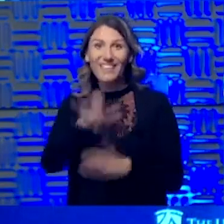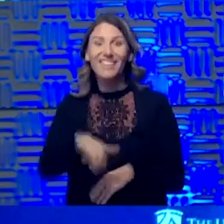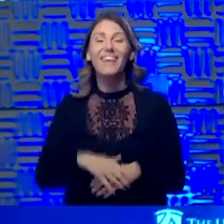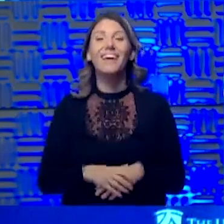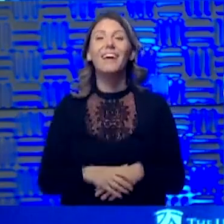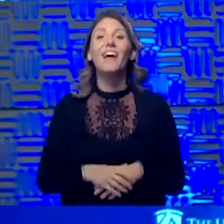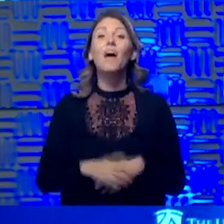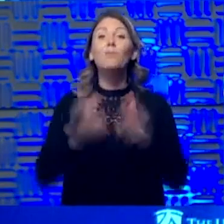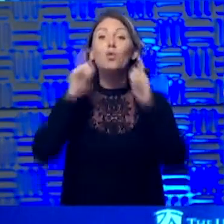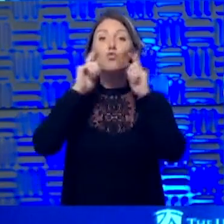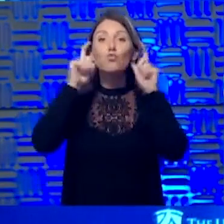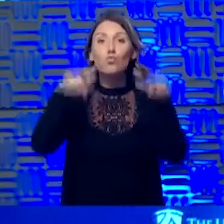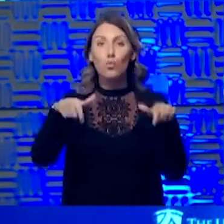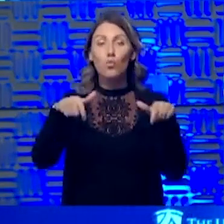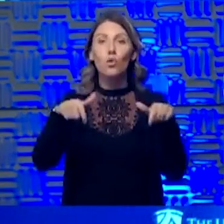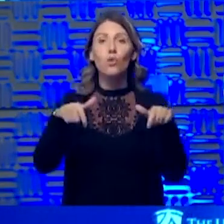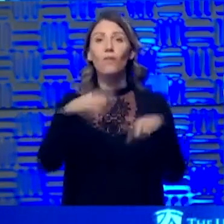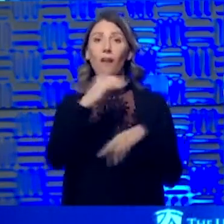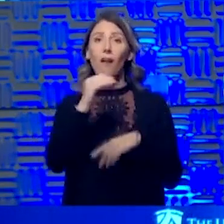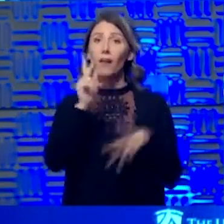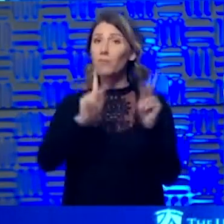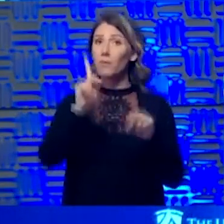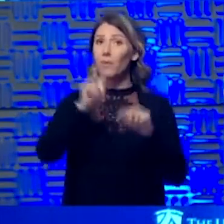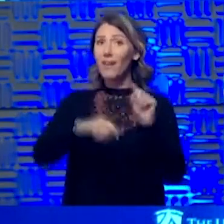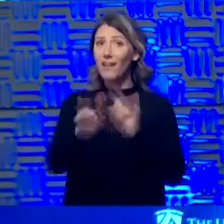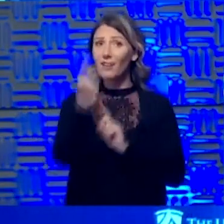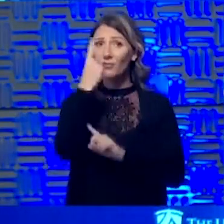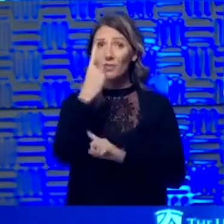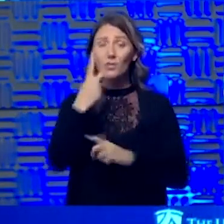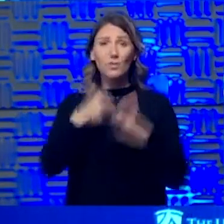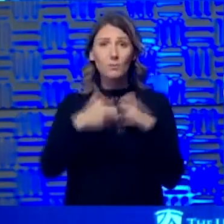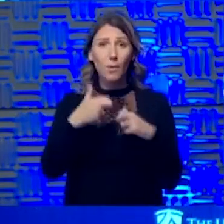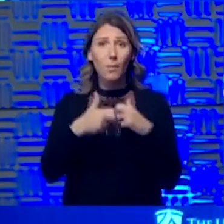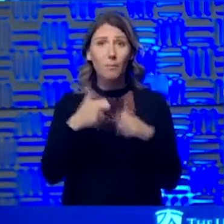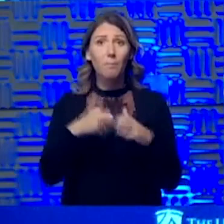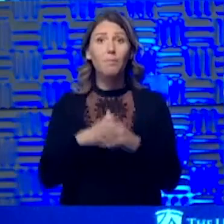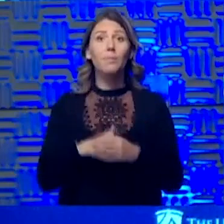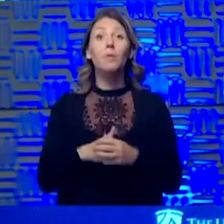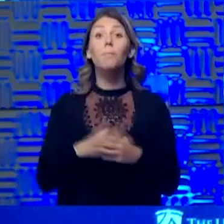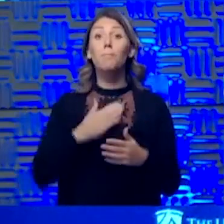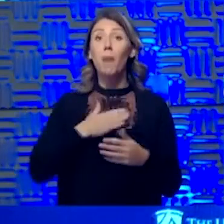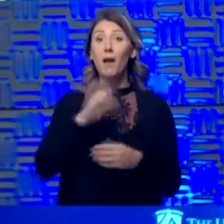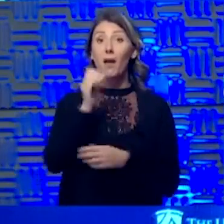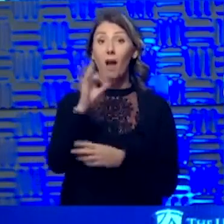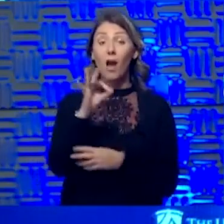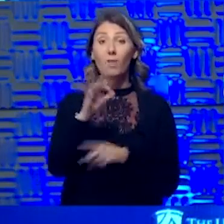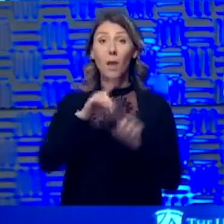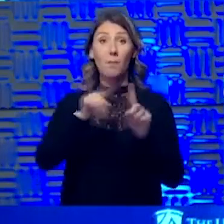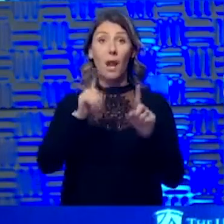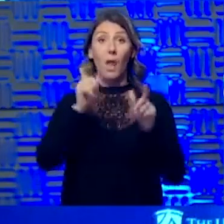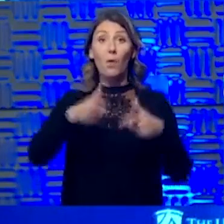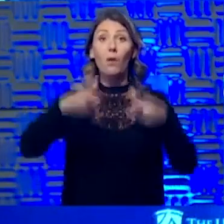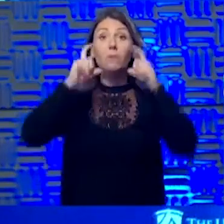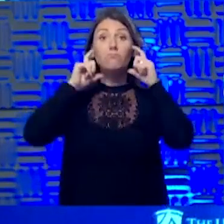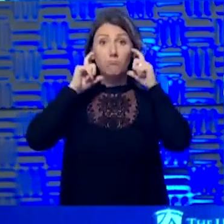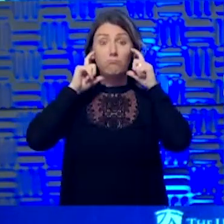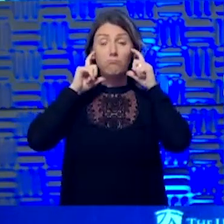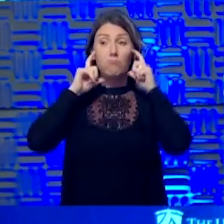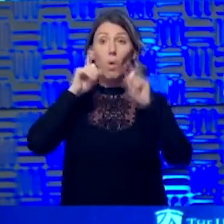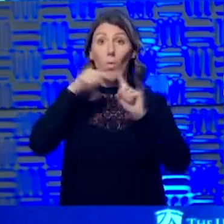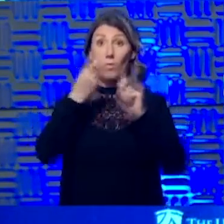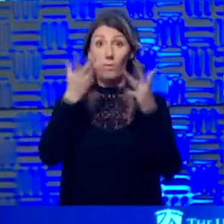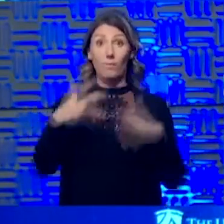so I'm going to take it off because also the people can't understand us as well. So that's a problem I'm trying to keep. So I'm going to take mine off right now, but I'm going to put mine right back on as soon as I get done